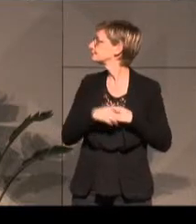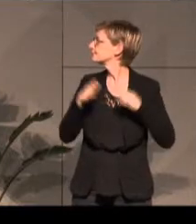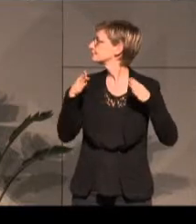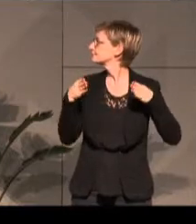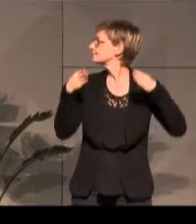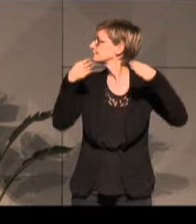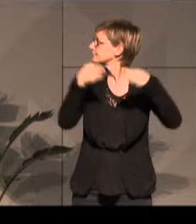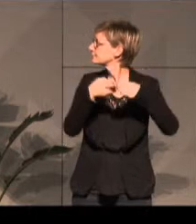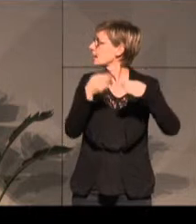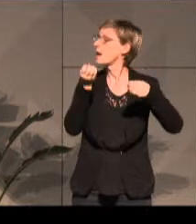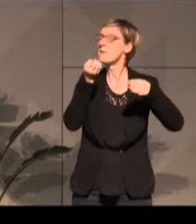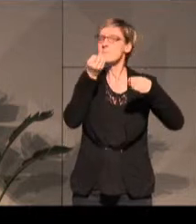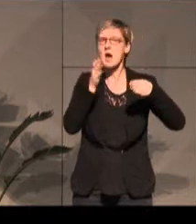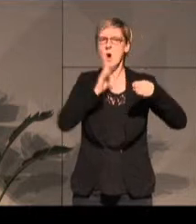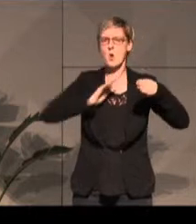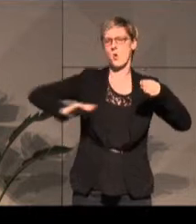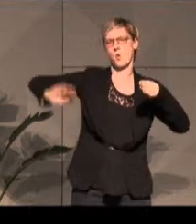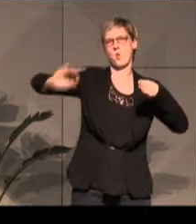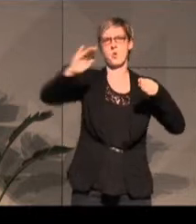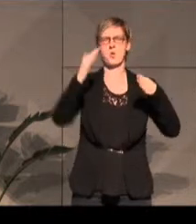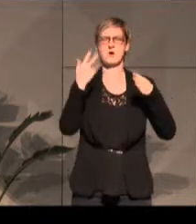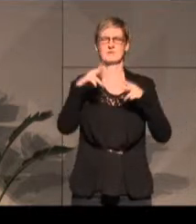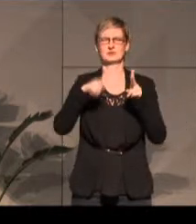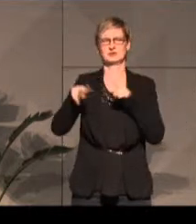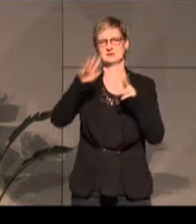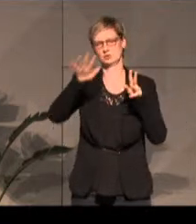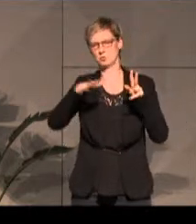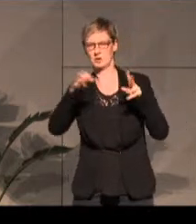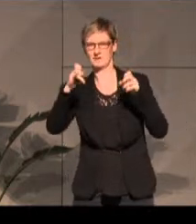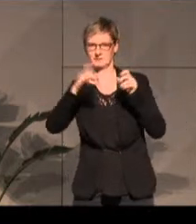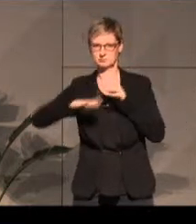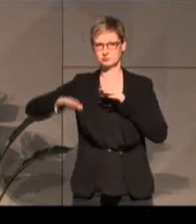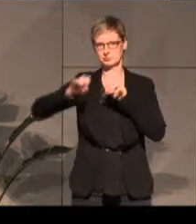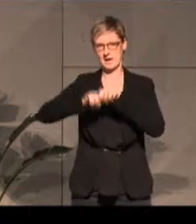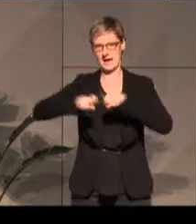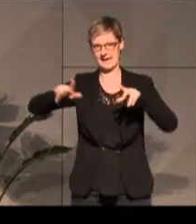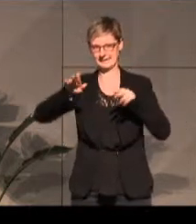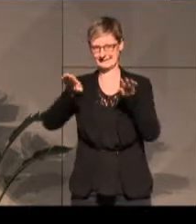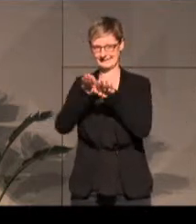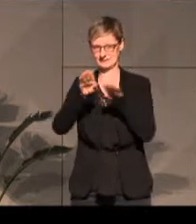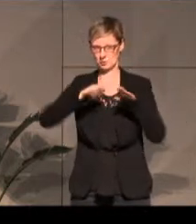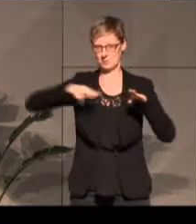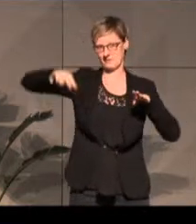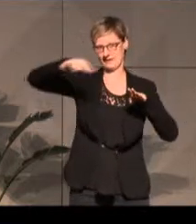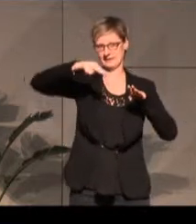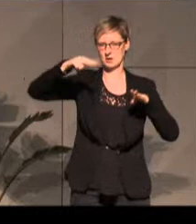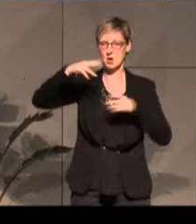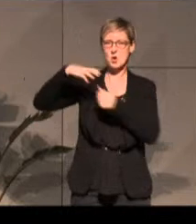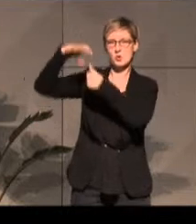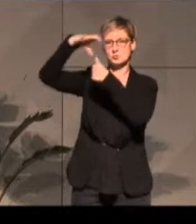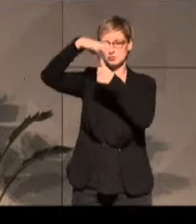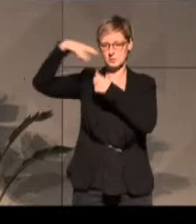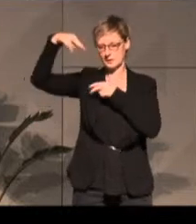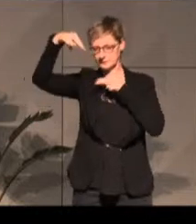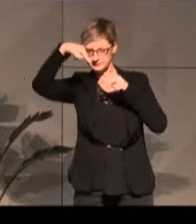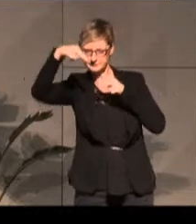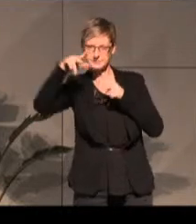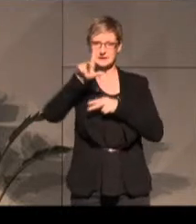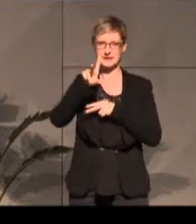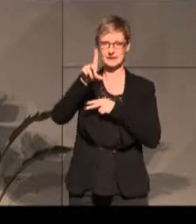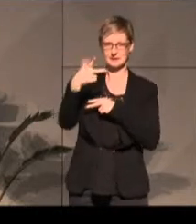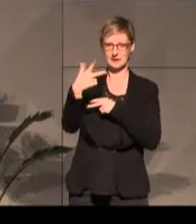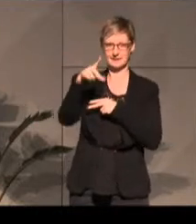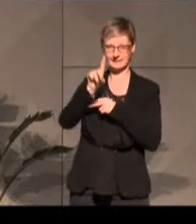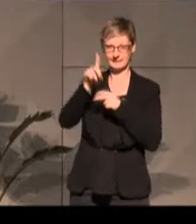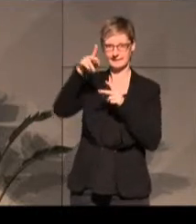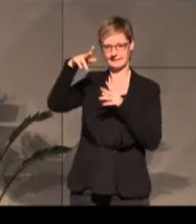of the research camp. This is Polar Stern, and the blue is the topographic surfaces. There was a laser scan,